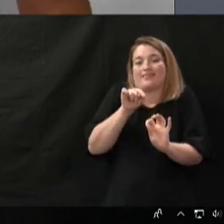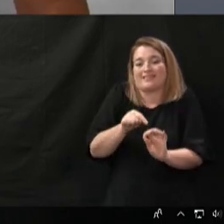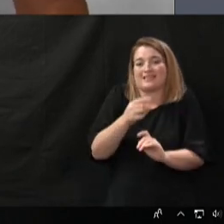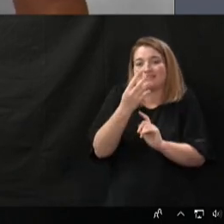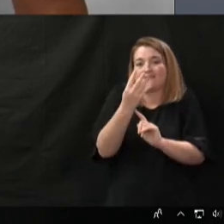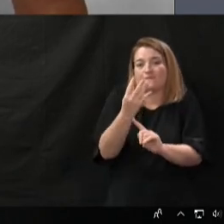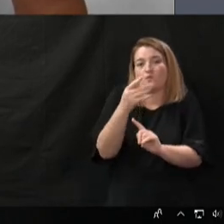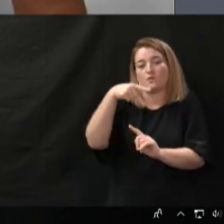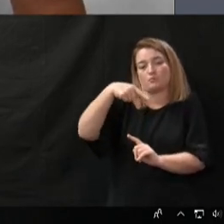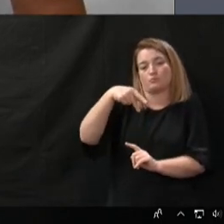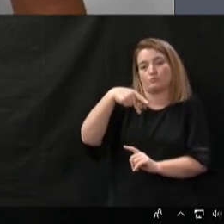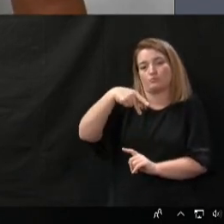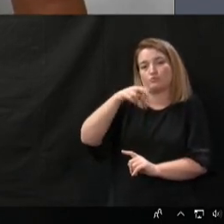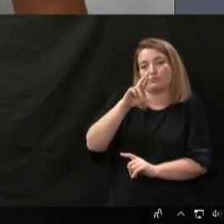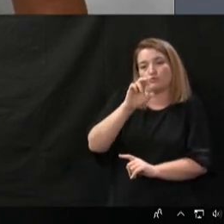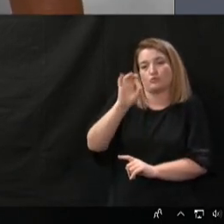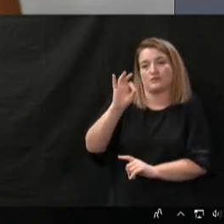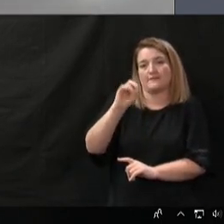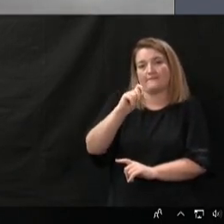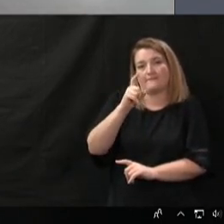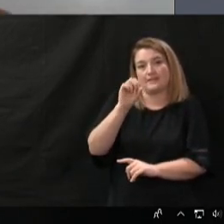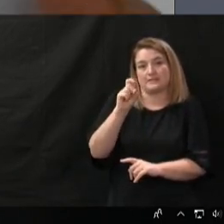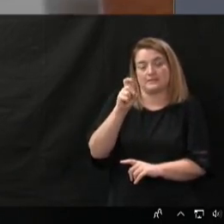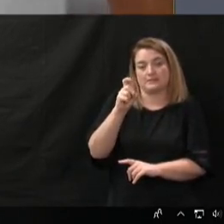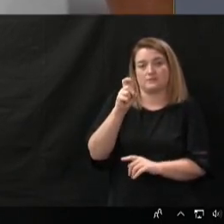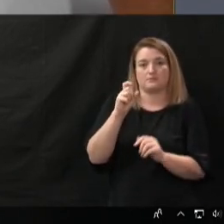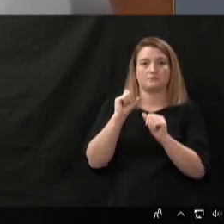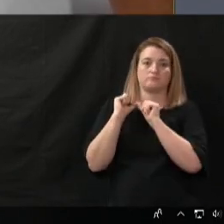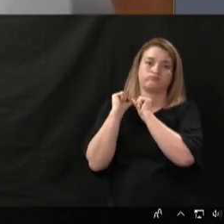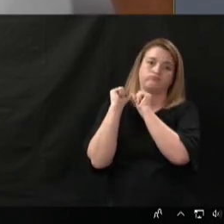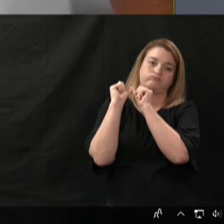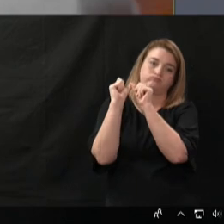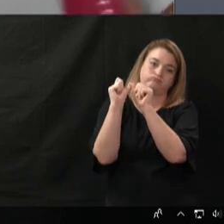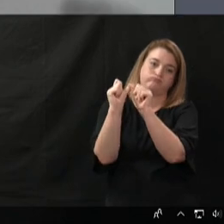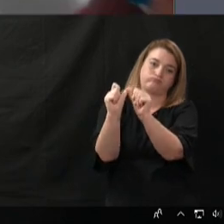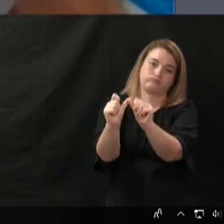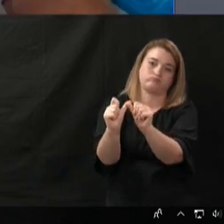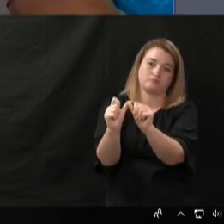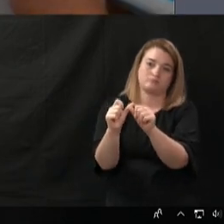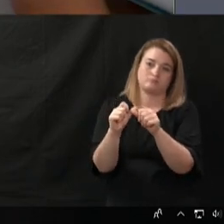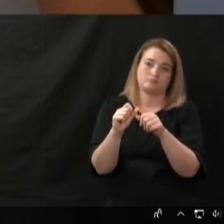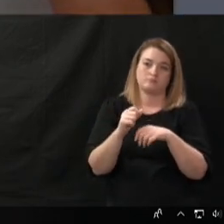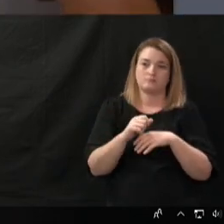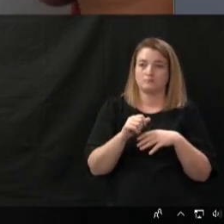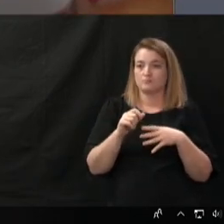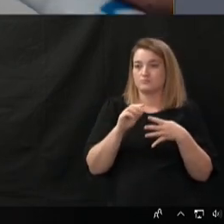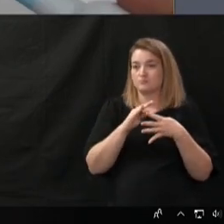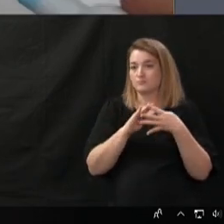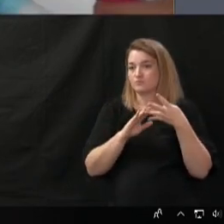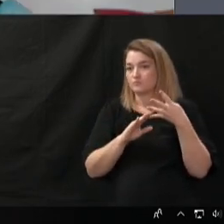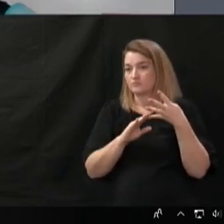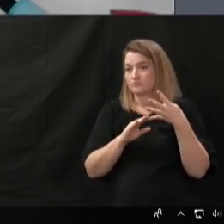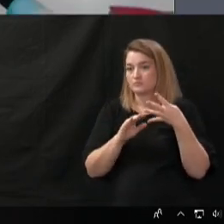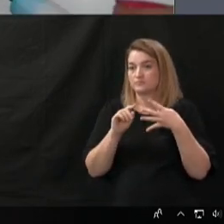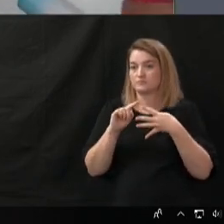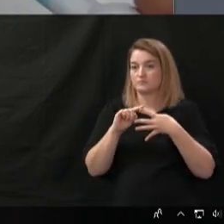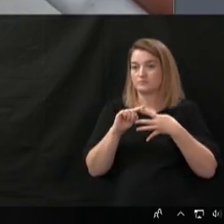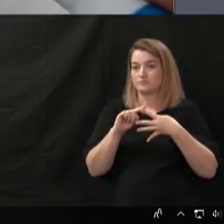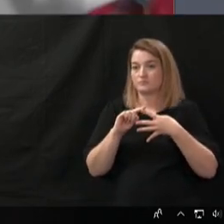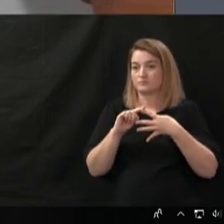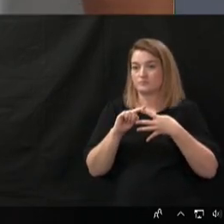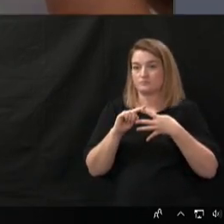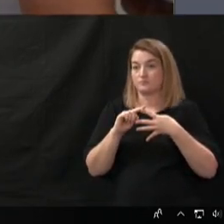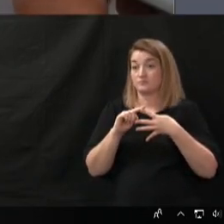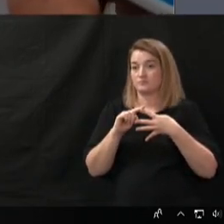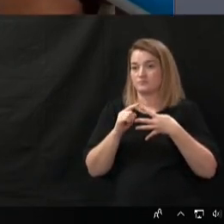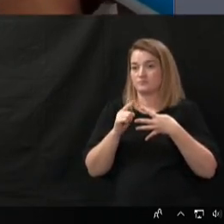prefixes to the end, okay? They happen the most, And if it look at the list of prefixed